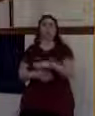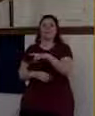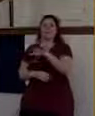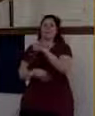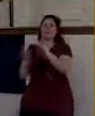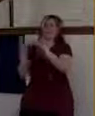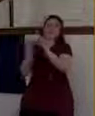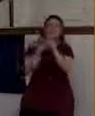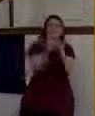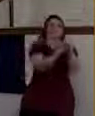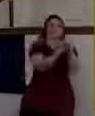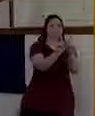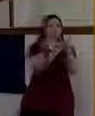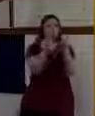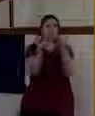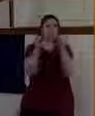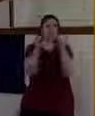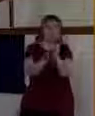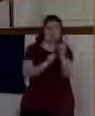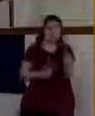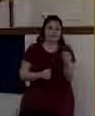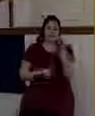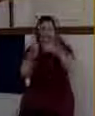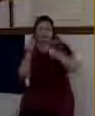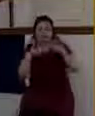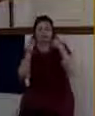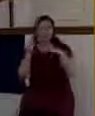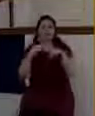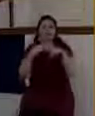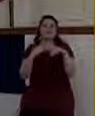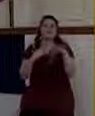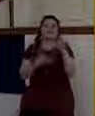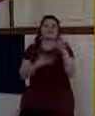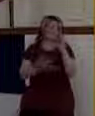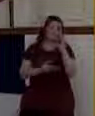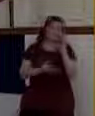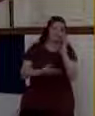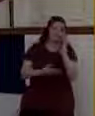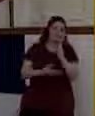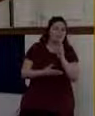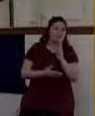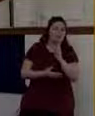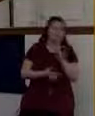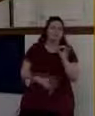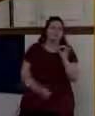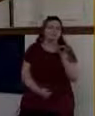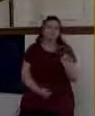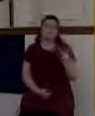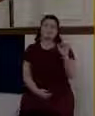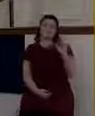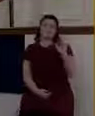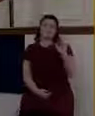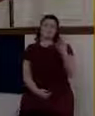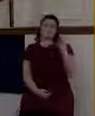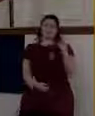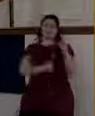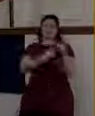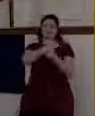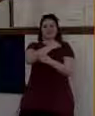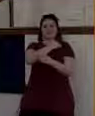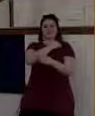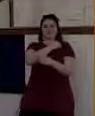him and did eat bread in his house and drink water. This man, this temptation was